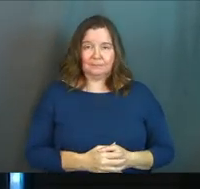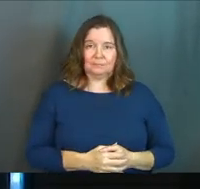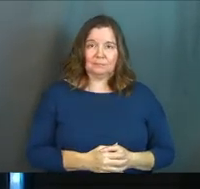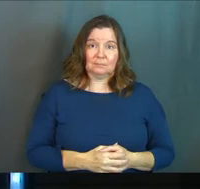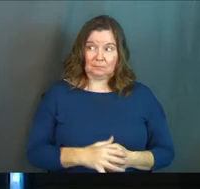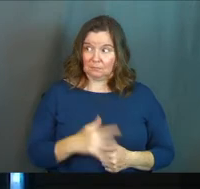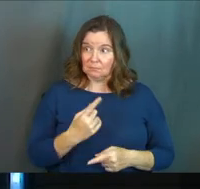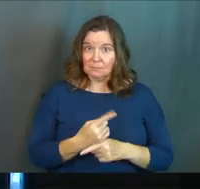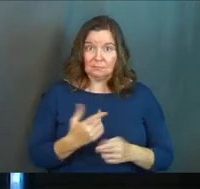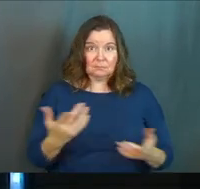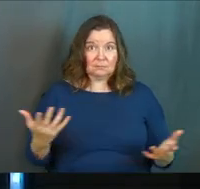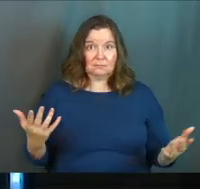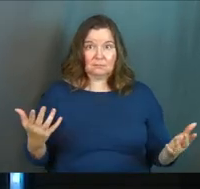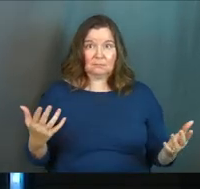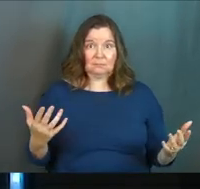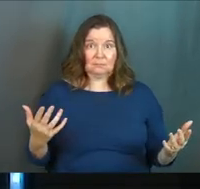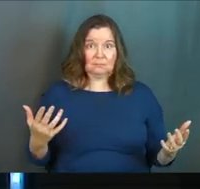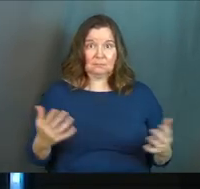Yes?